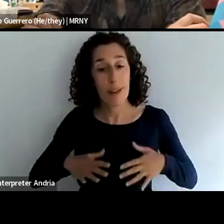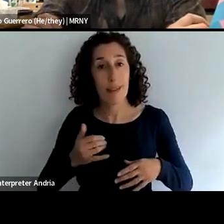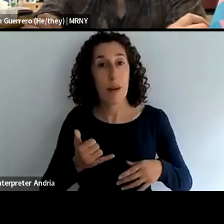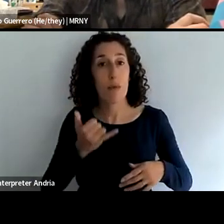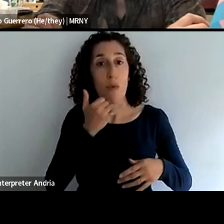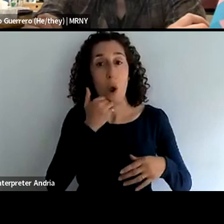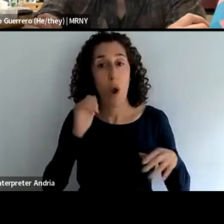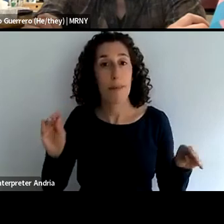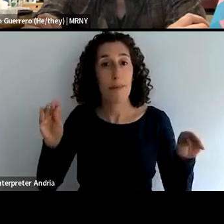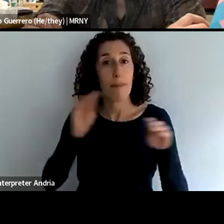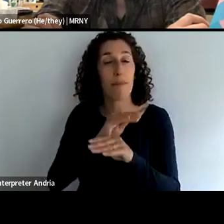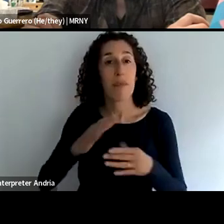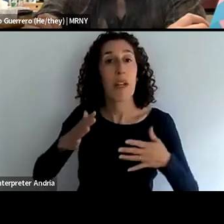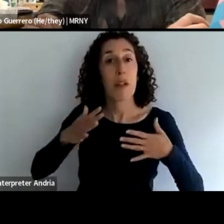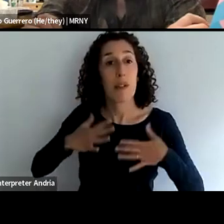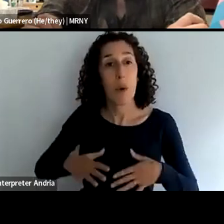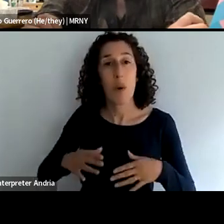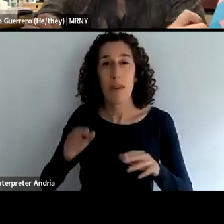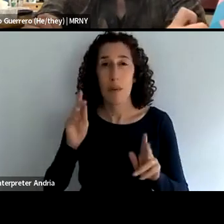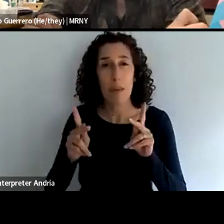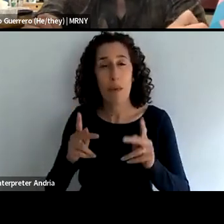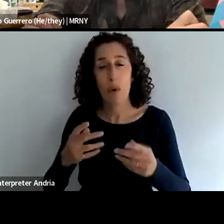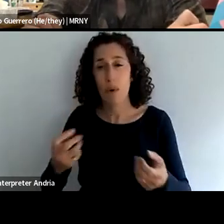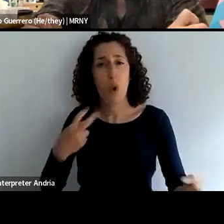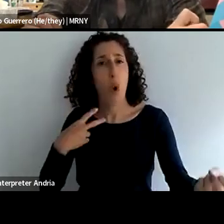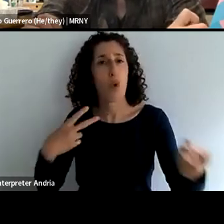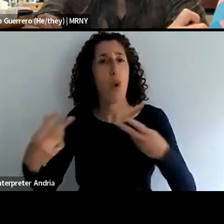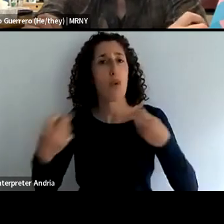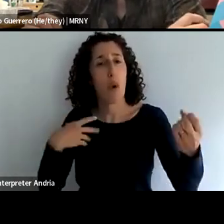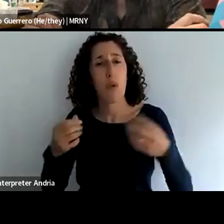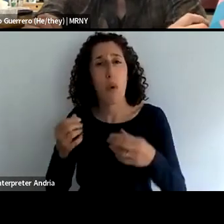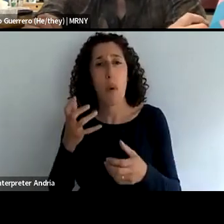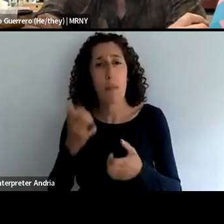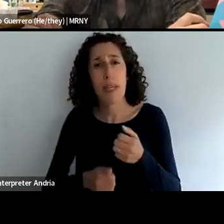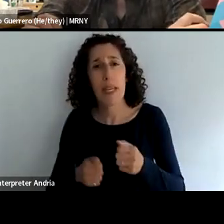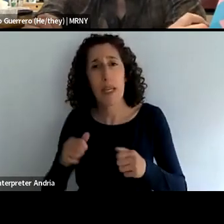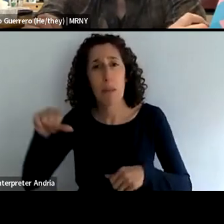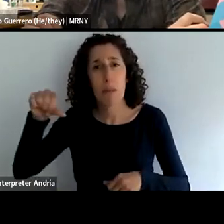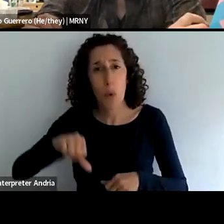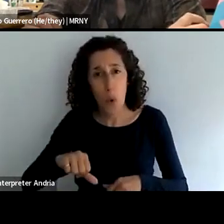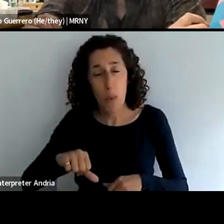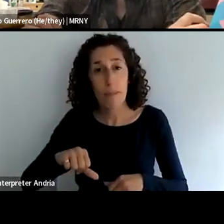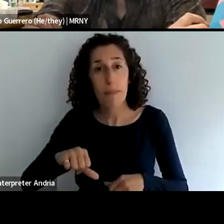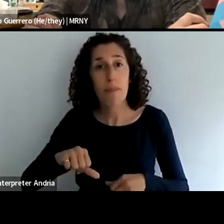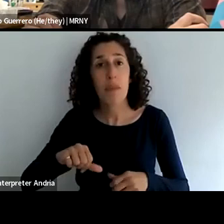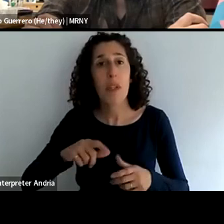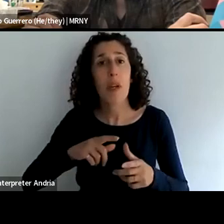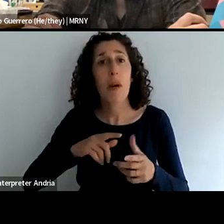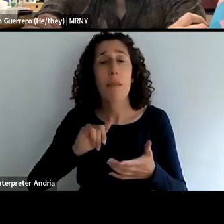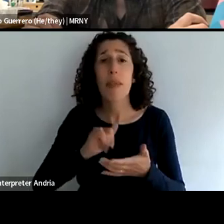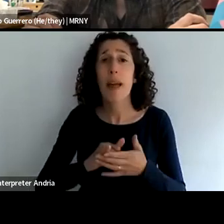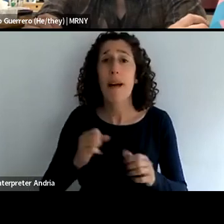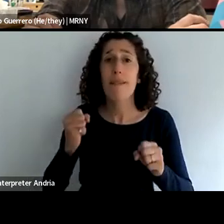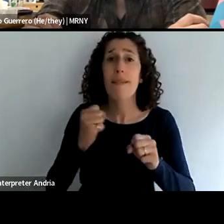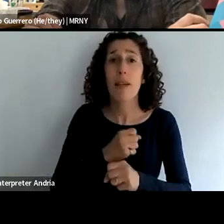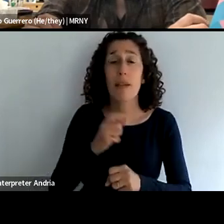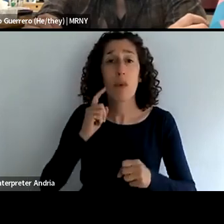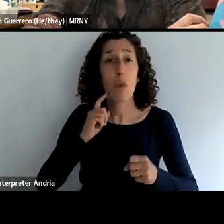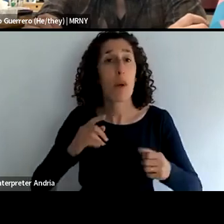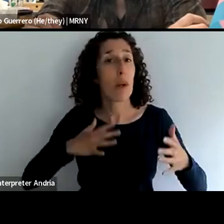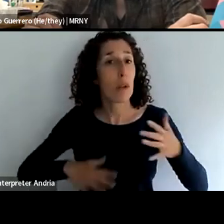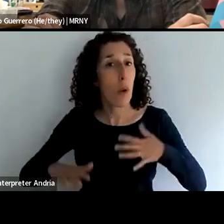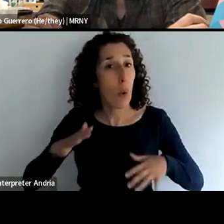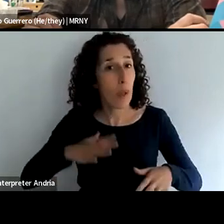coming again. I didn't expect that clothing would be coming back as a fight, but it is, all right? So they're legislating